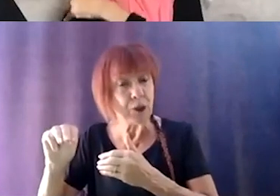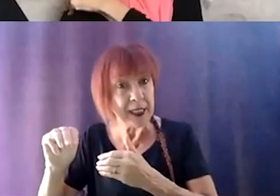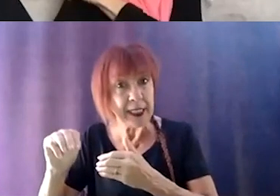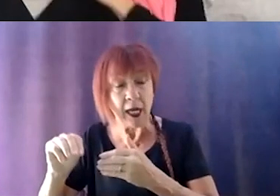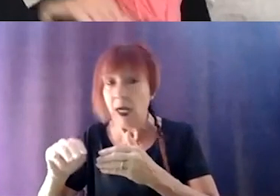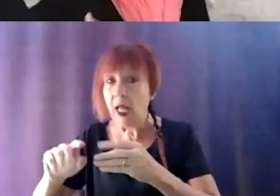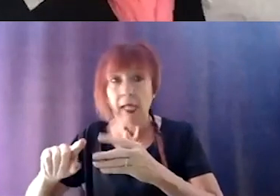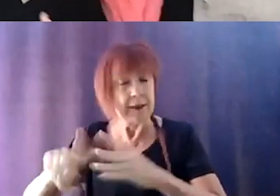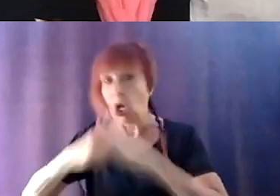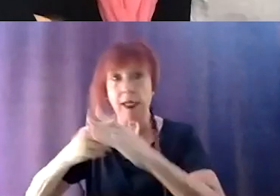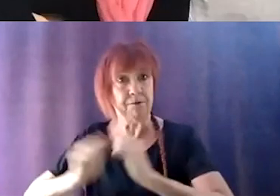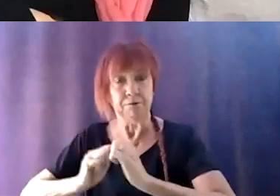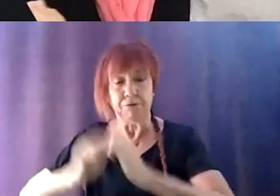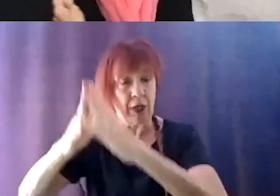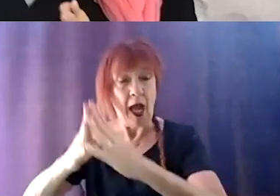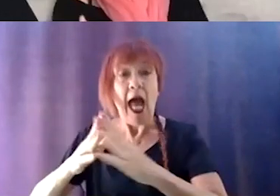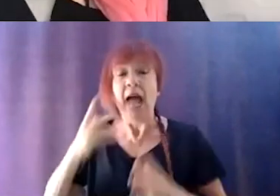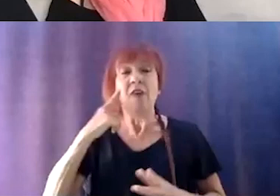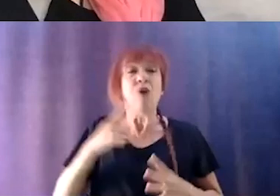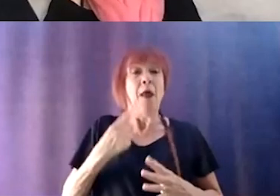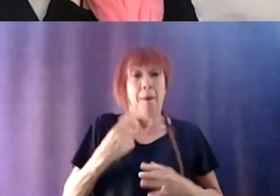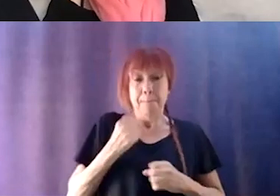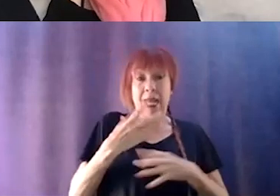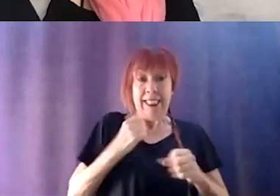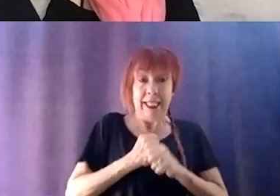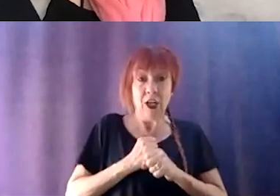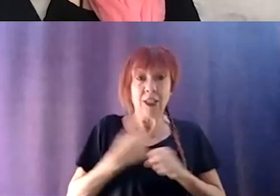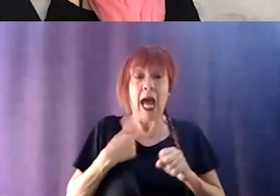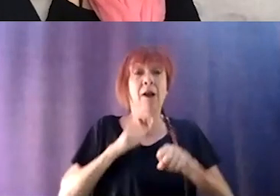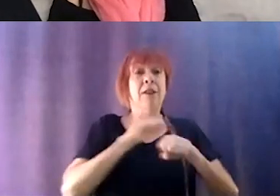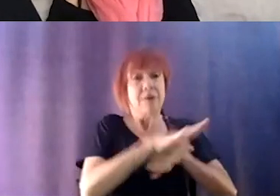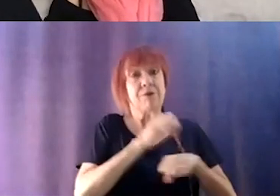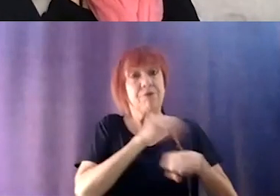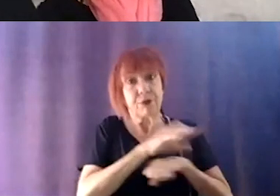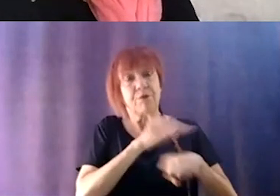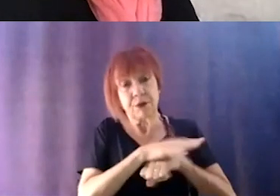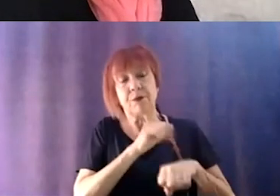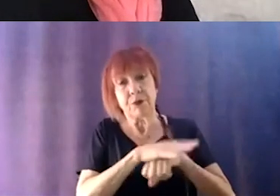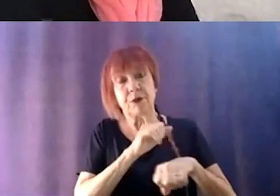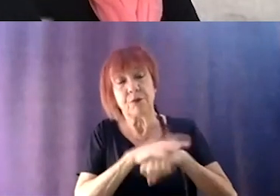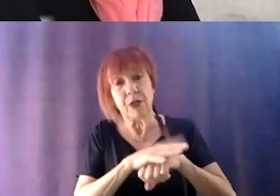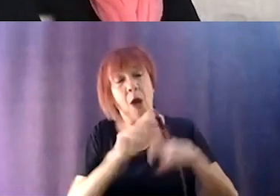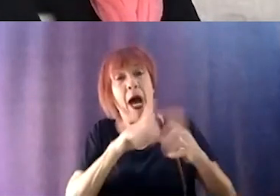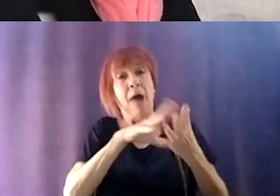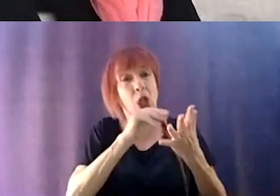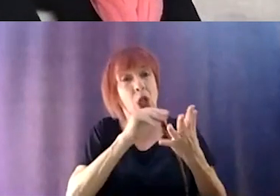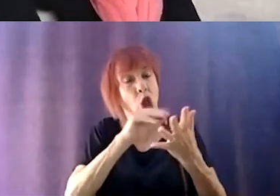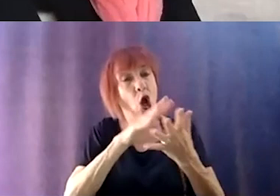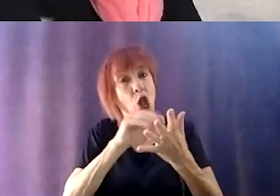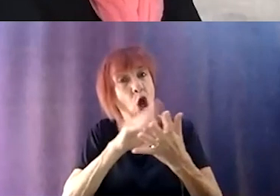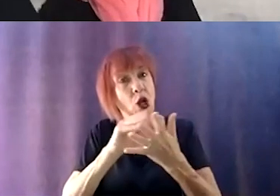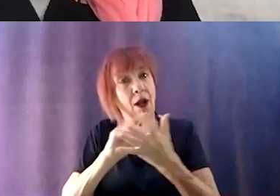of hitting my head on the wall and just not having any success or opportunities, I applied that to my submission